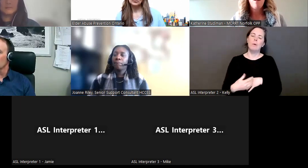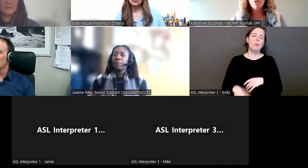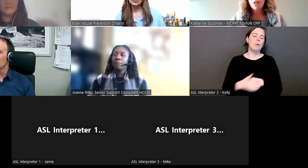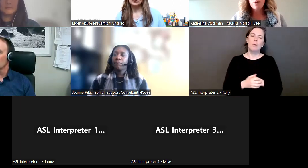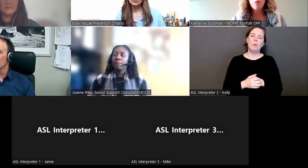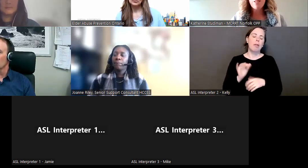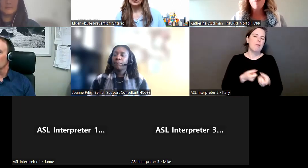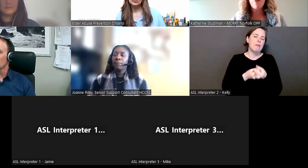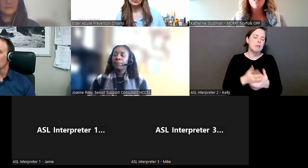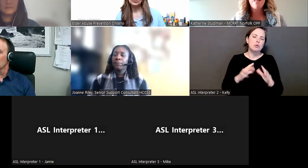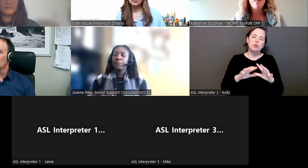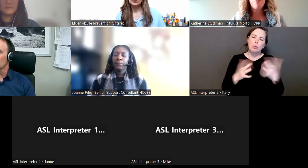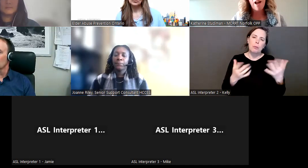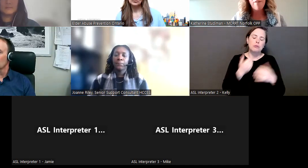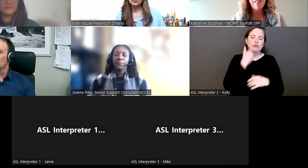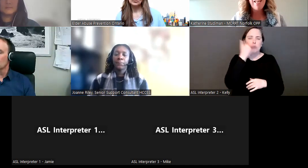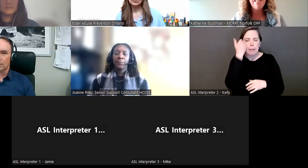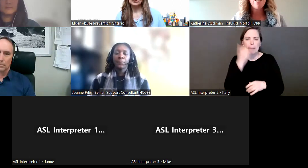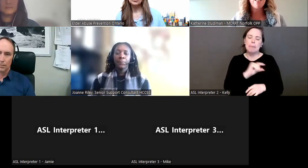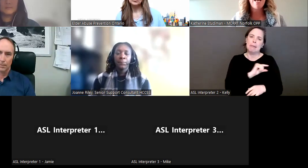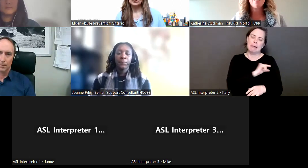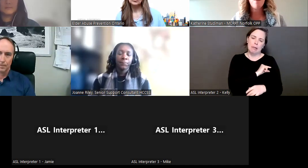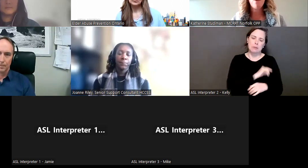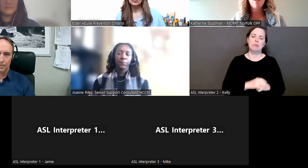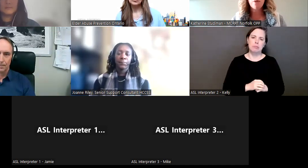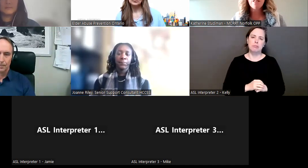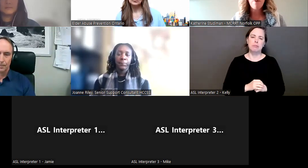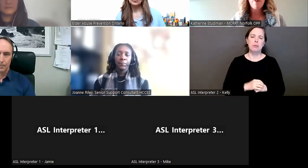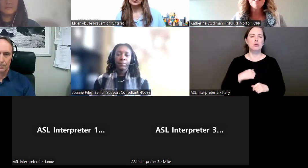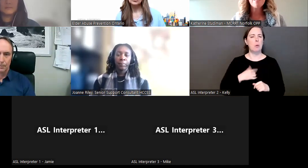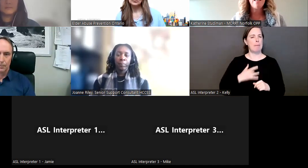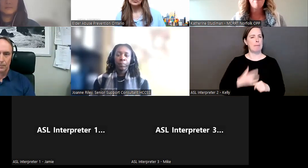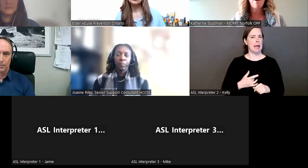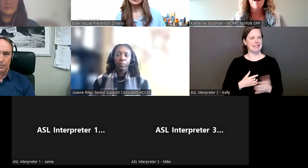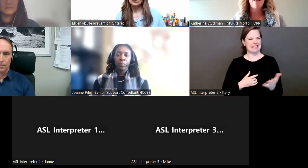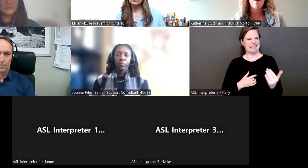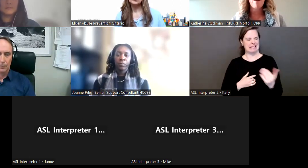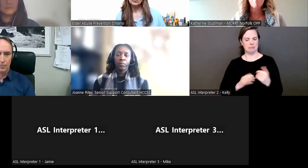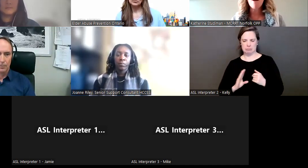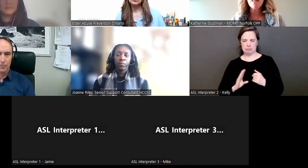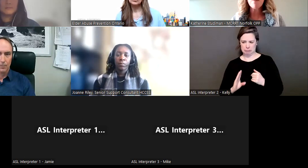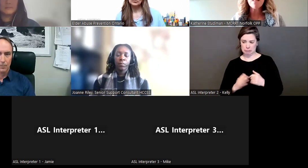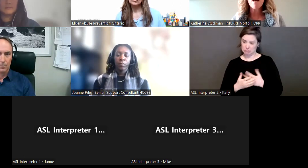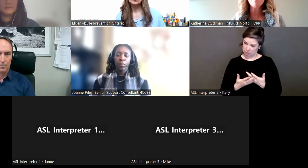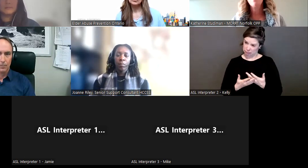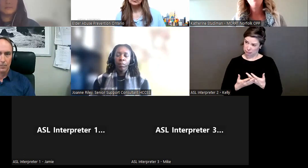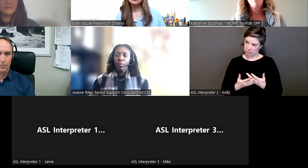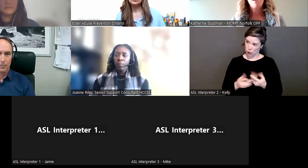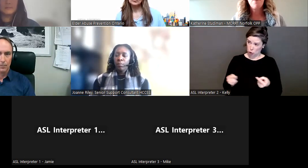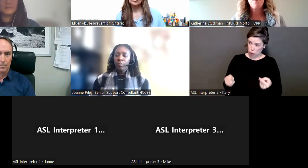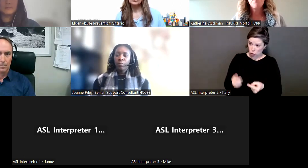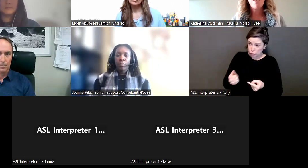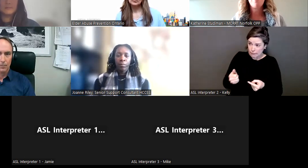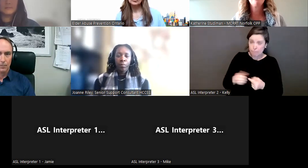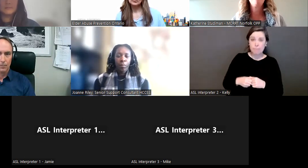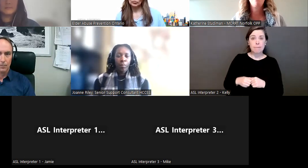I will also speak to the person privately and just ask about suicide risk and if they're having thoughts of harming themselves.